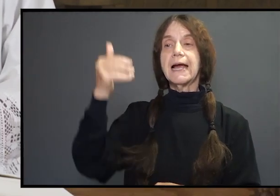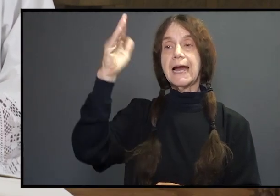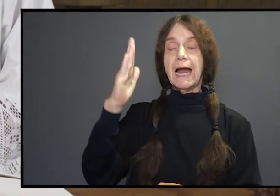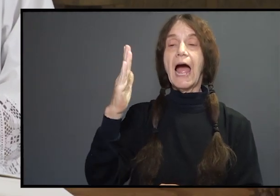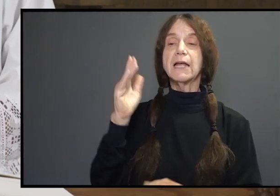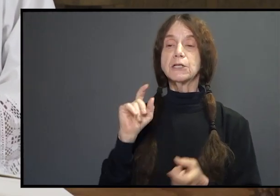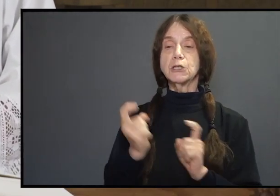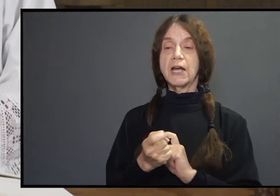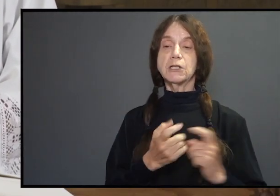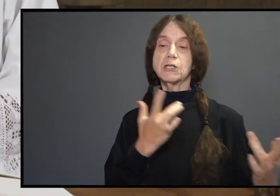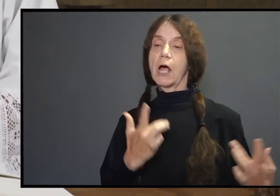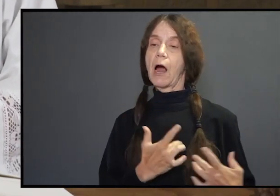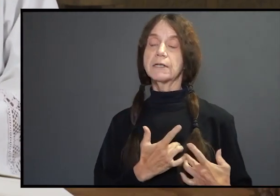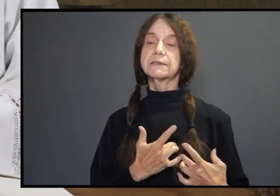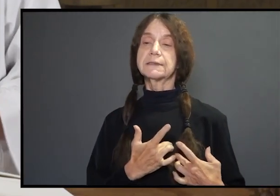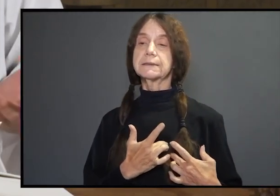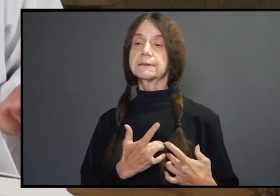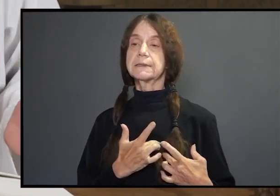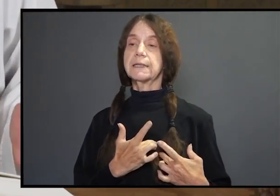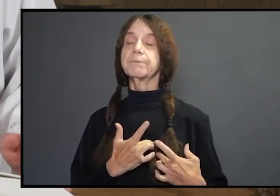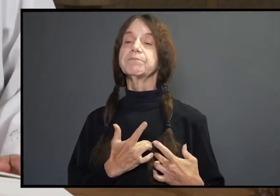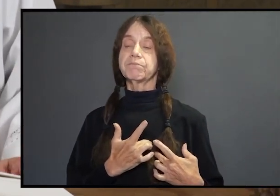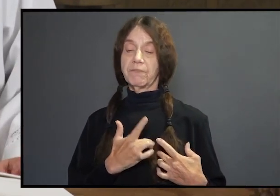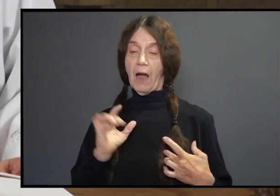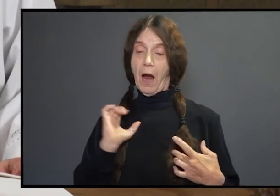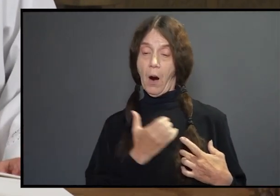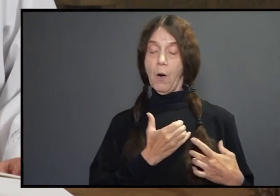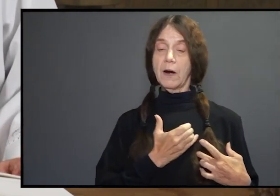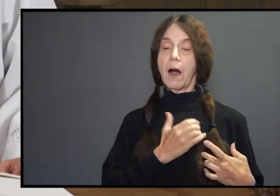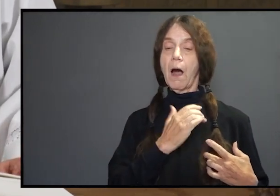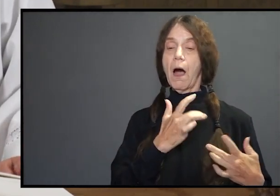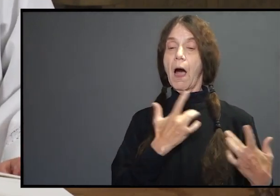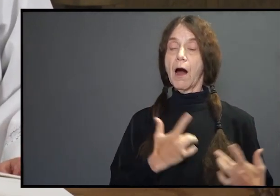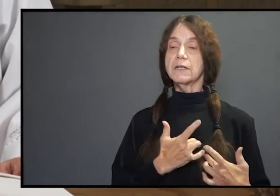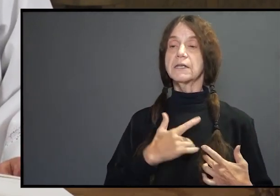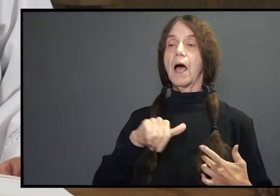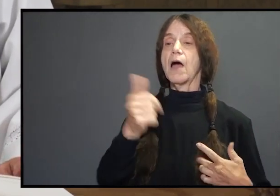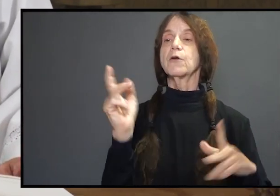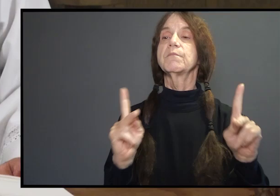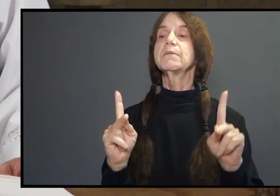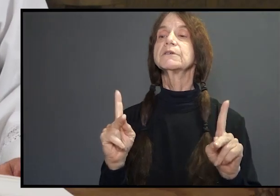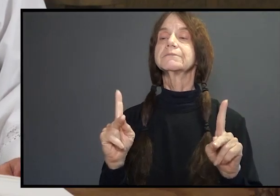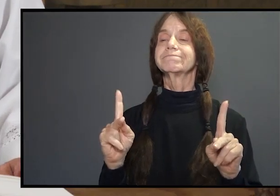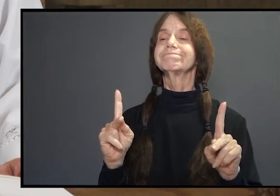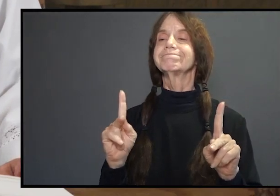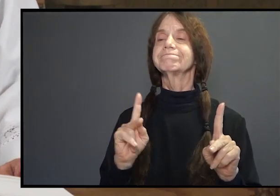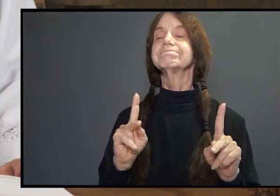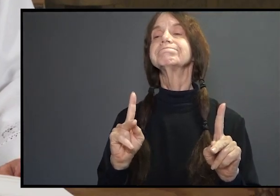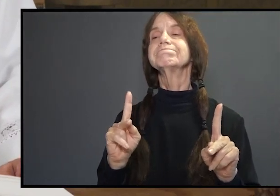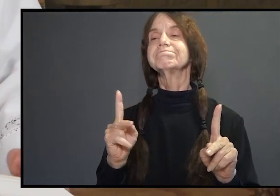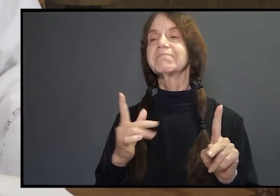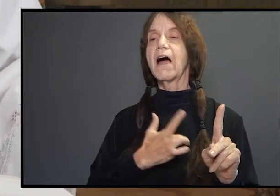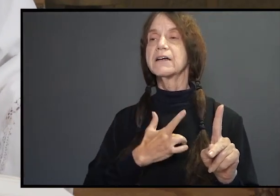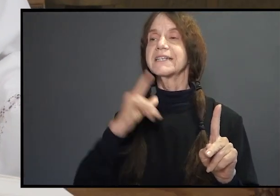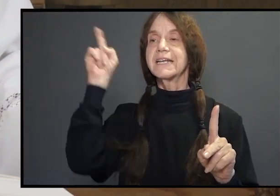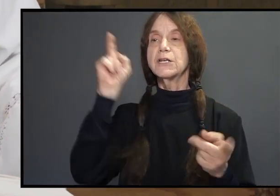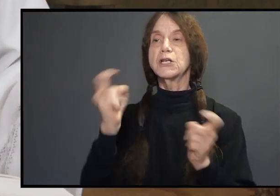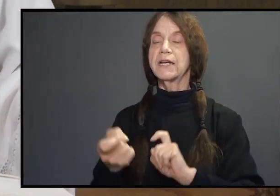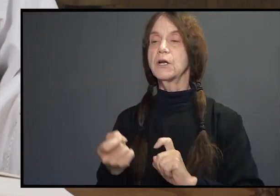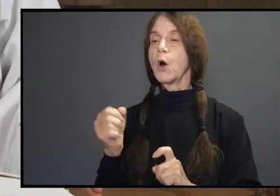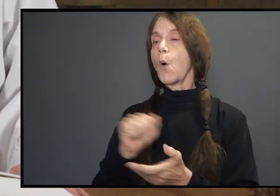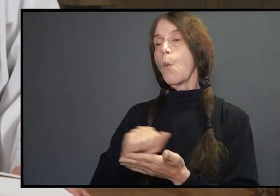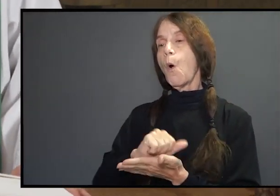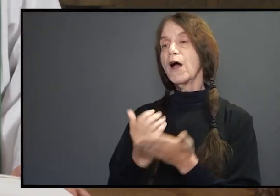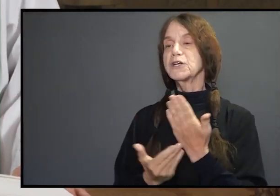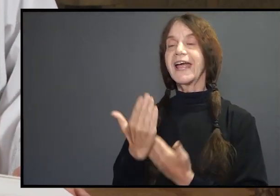who changes hearts, both ours and our neighbors. Washing hands that are not actually dirty does not prepare us